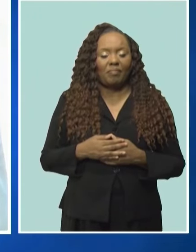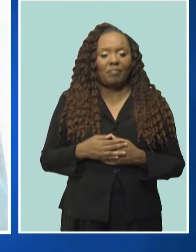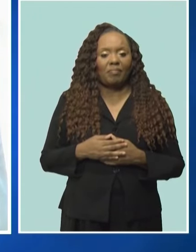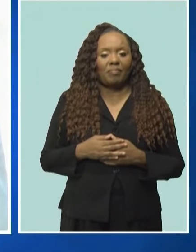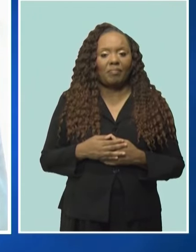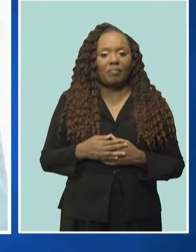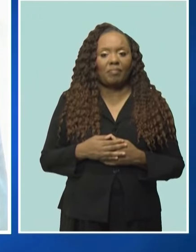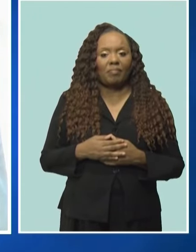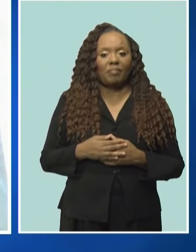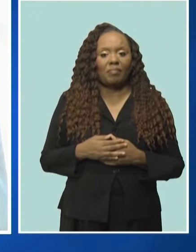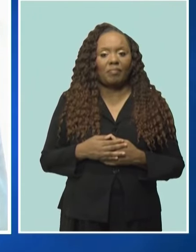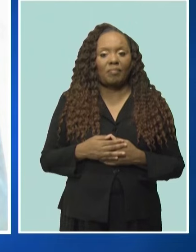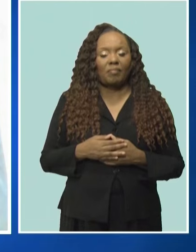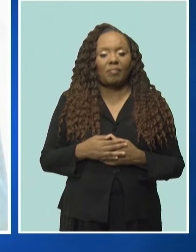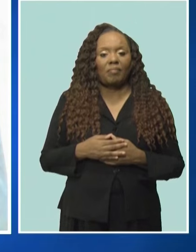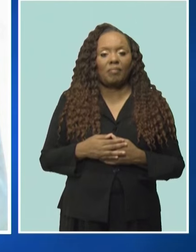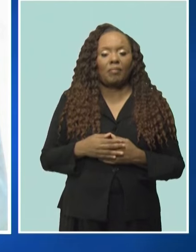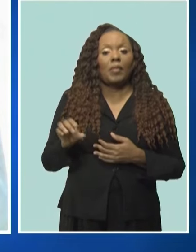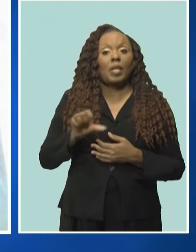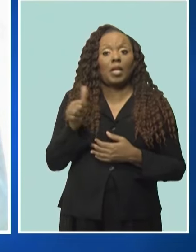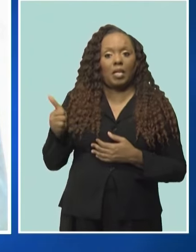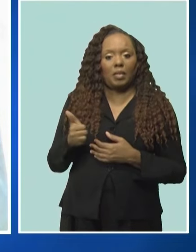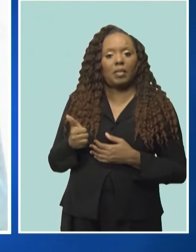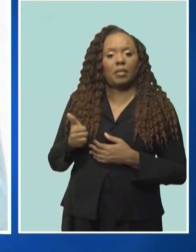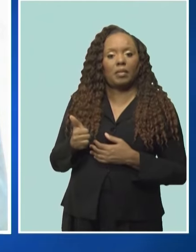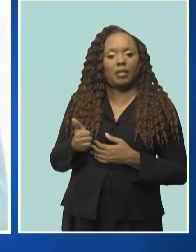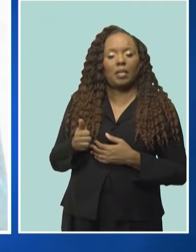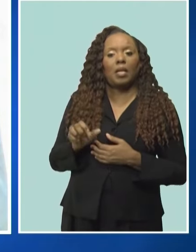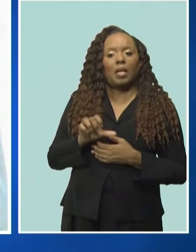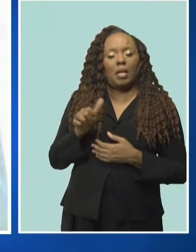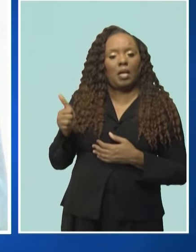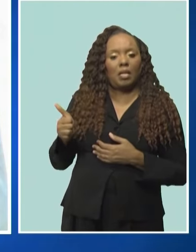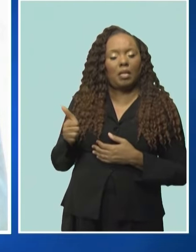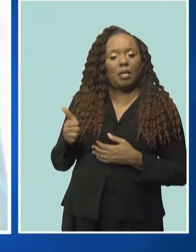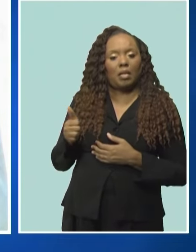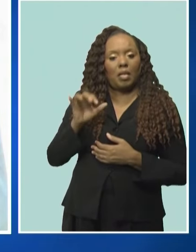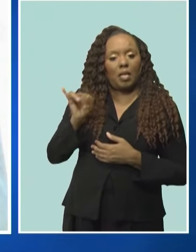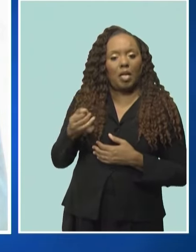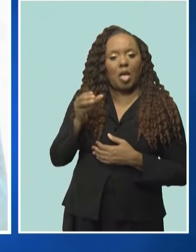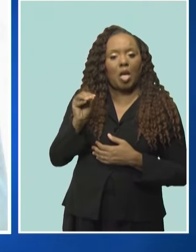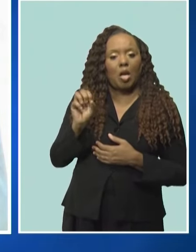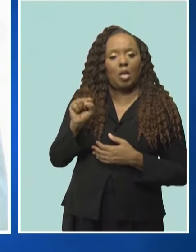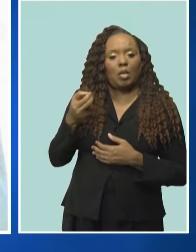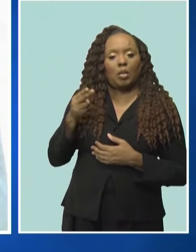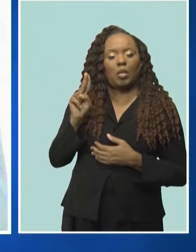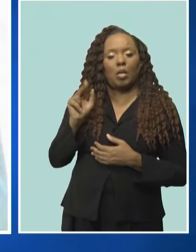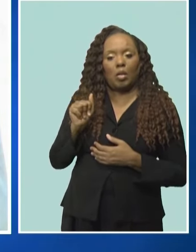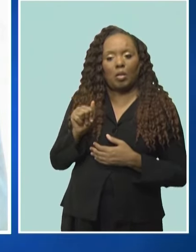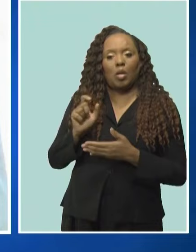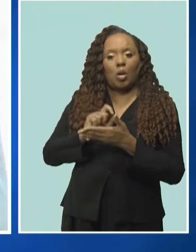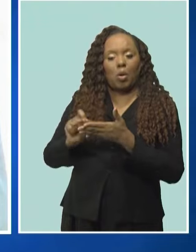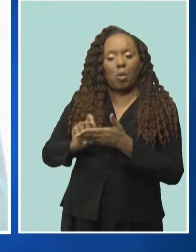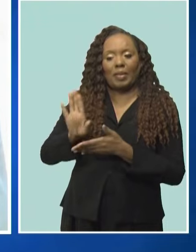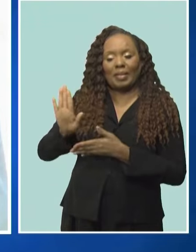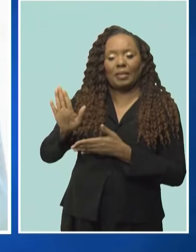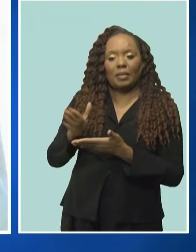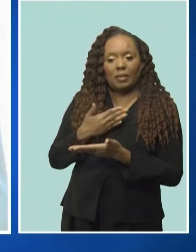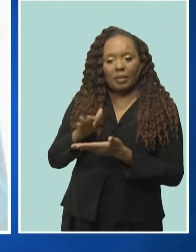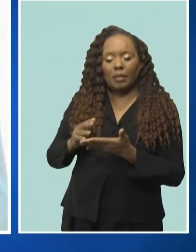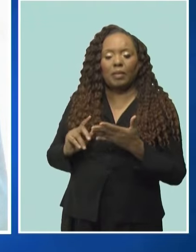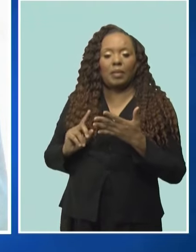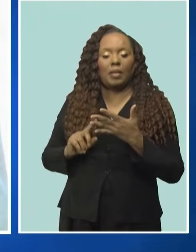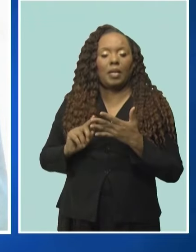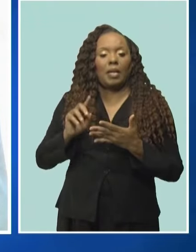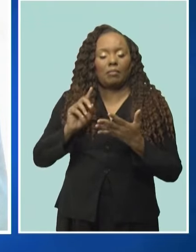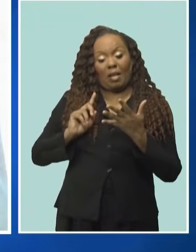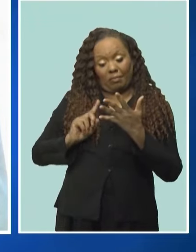category, Joshua Blackman assists with the writing of his songs. We have some newcomers in Jade Roach, Carrie Ann Hofer